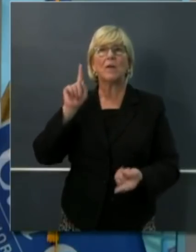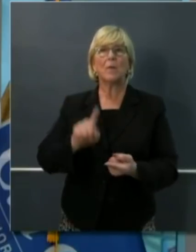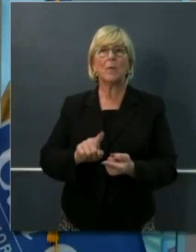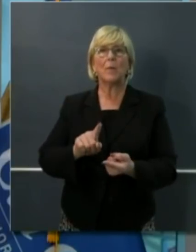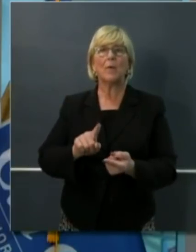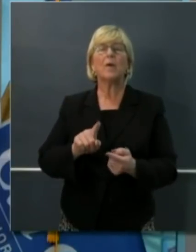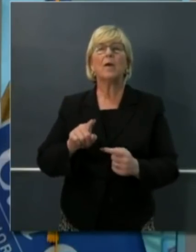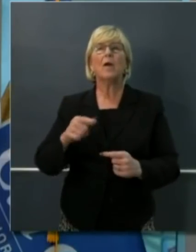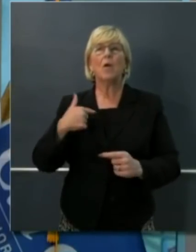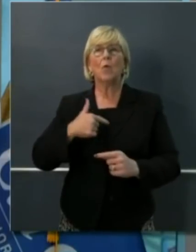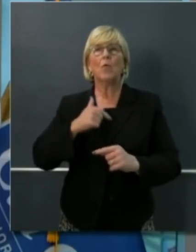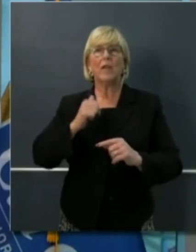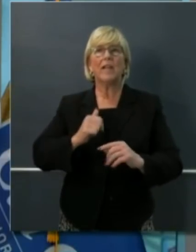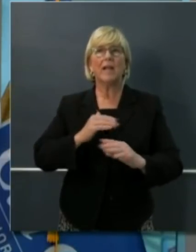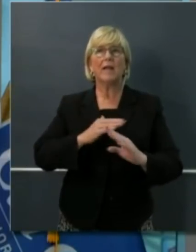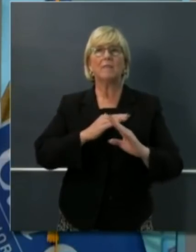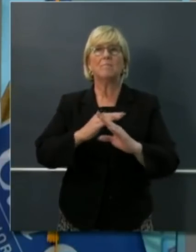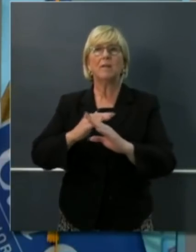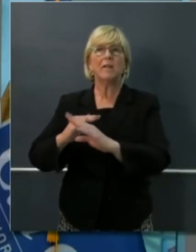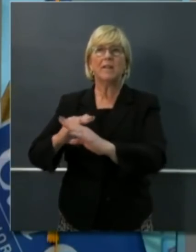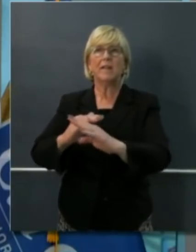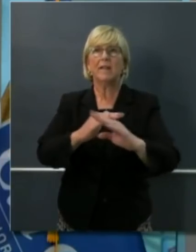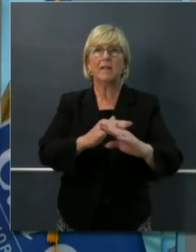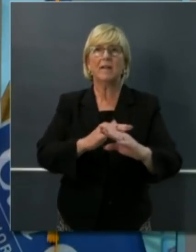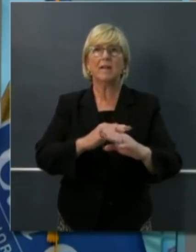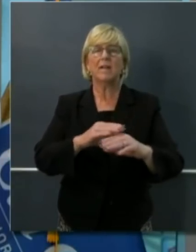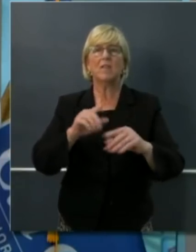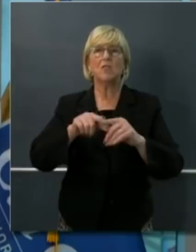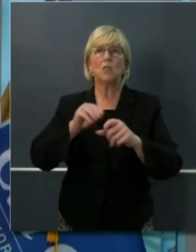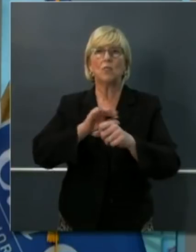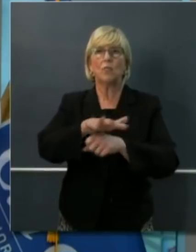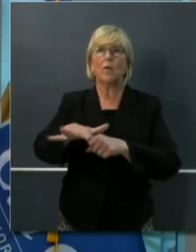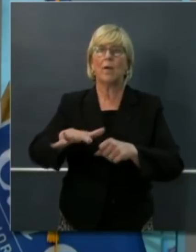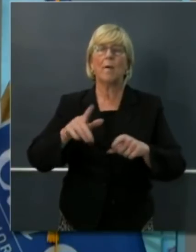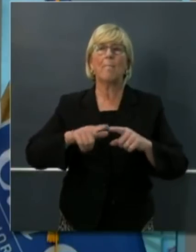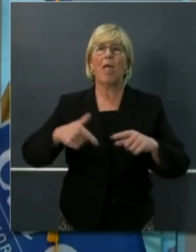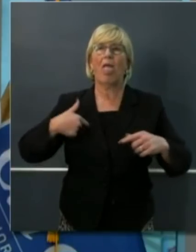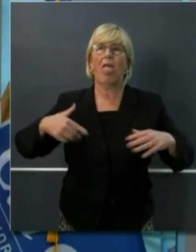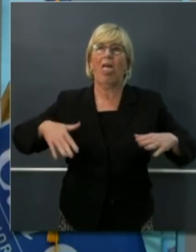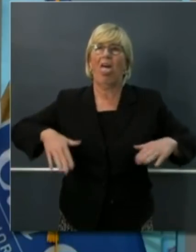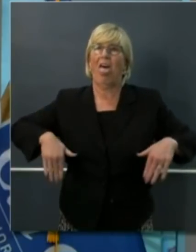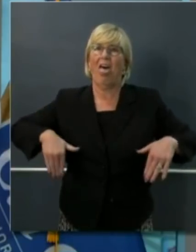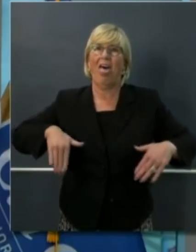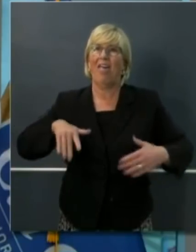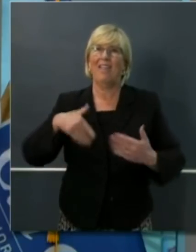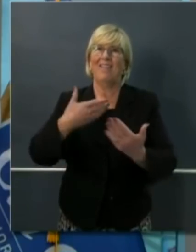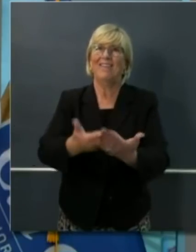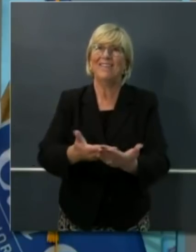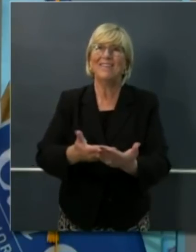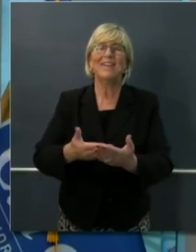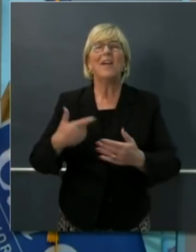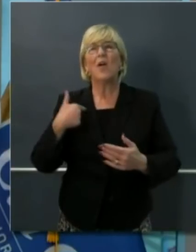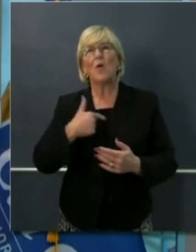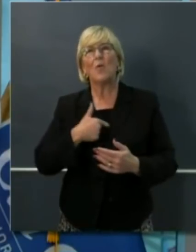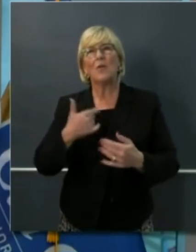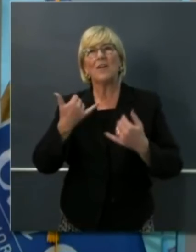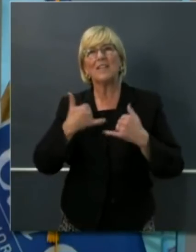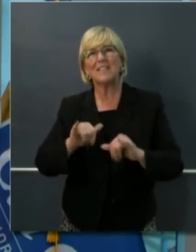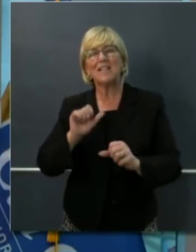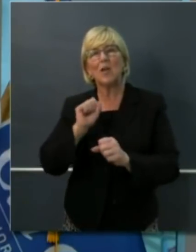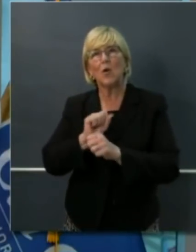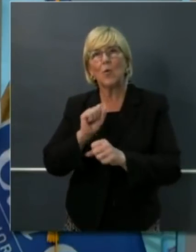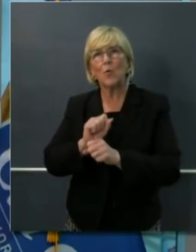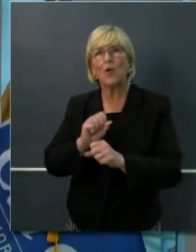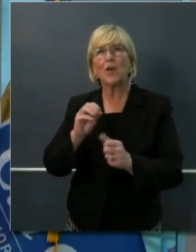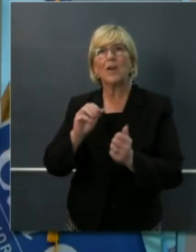and they're protected to a certain degree. But I caution you that we are not there yet, that we are working with our academic partners and our lab partners